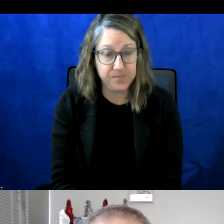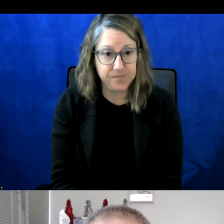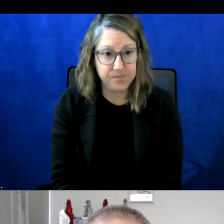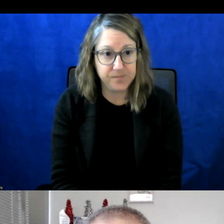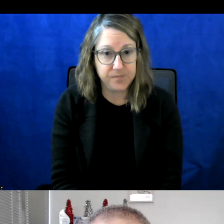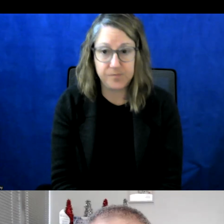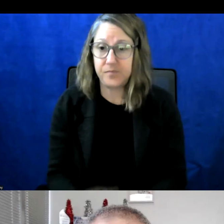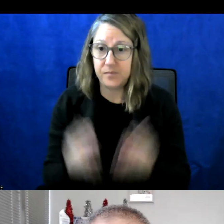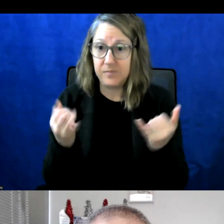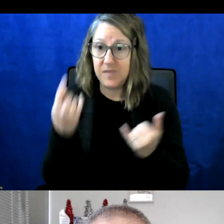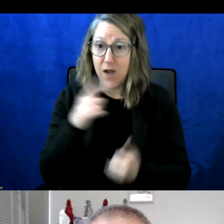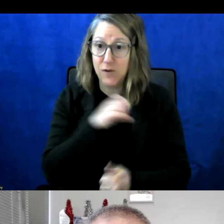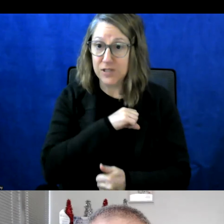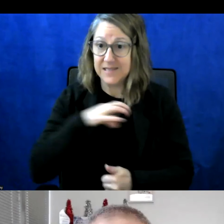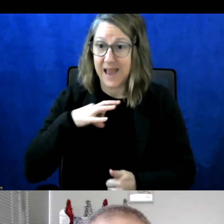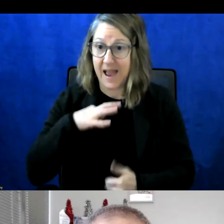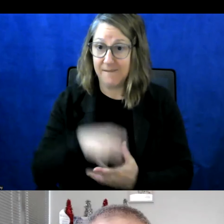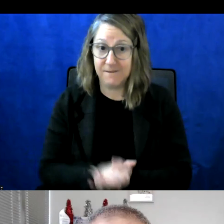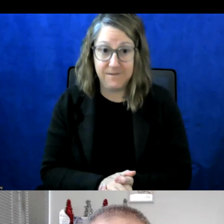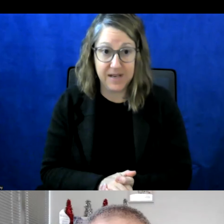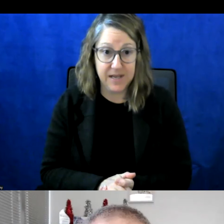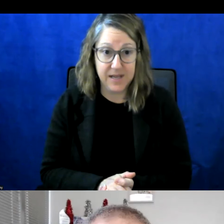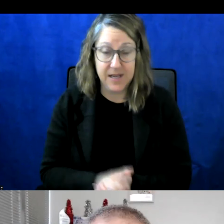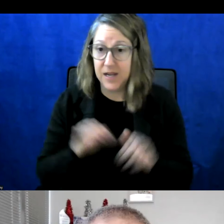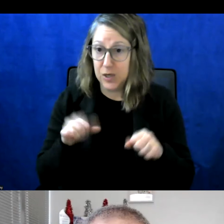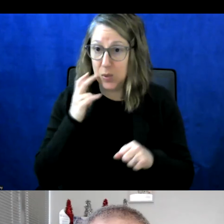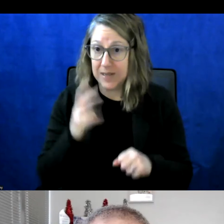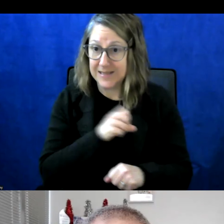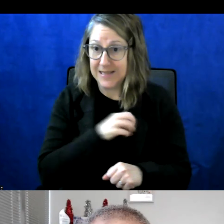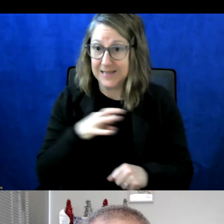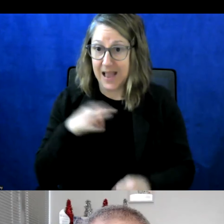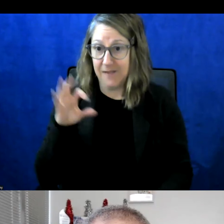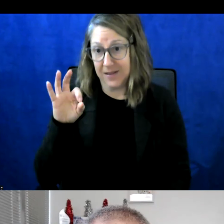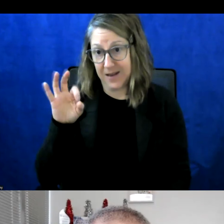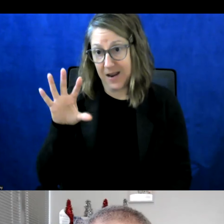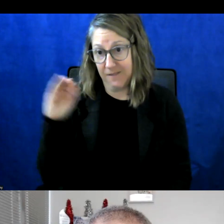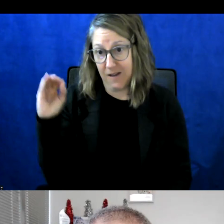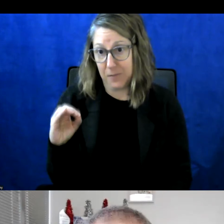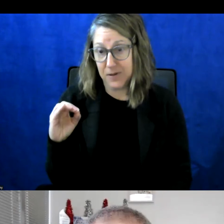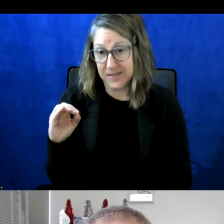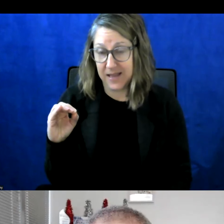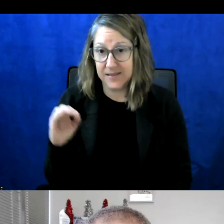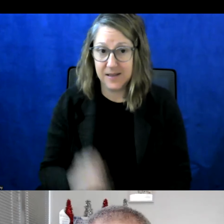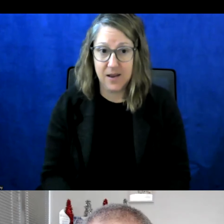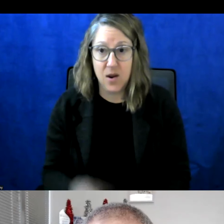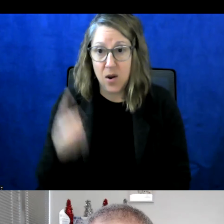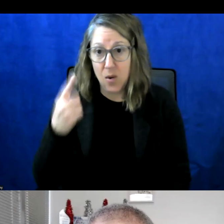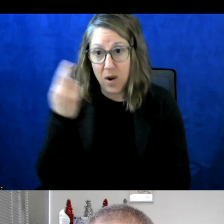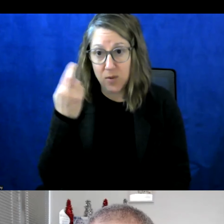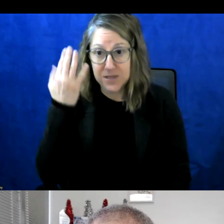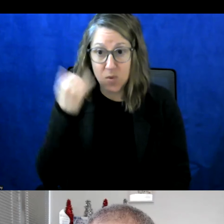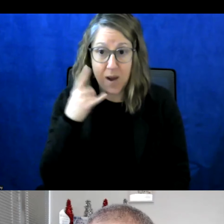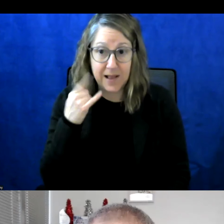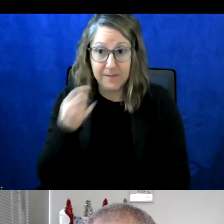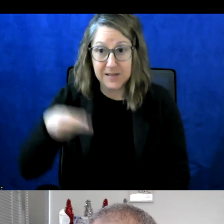for staff. You see this, the staff are 95%. And one of the reasons why California is so high is